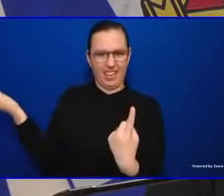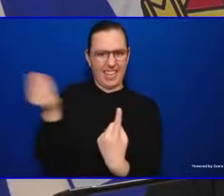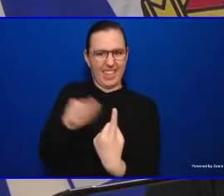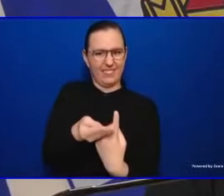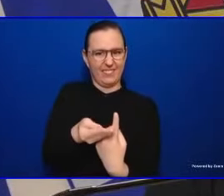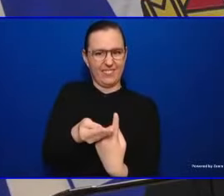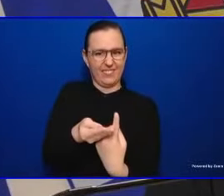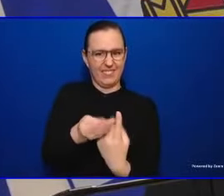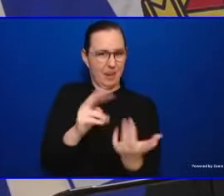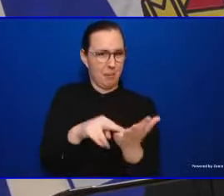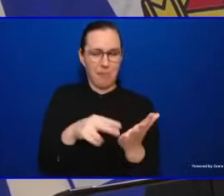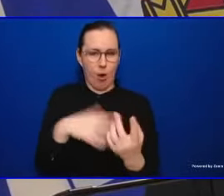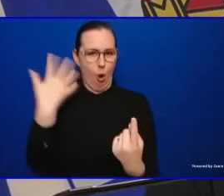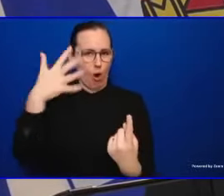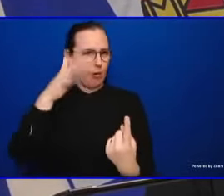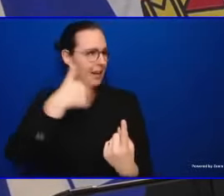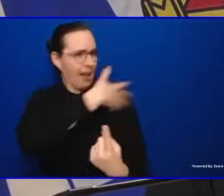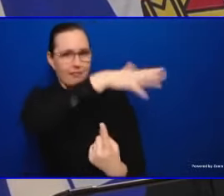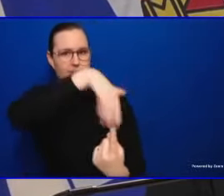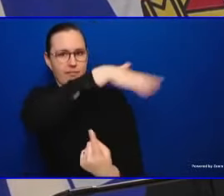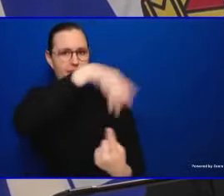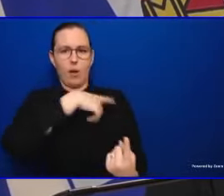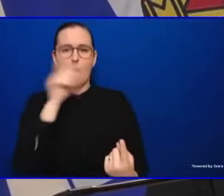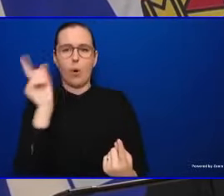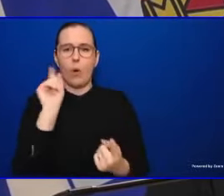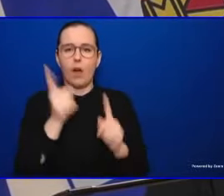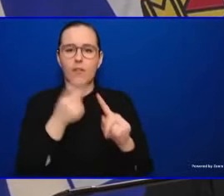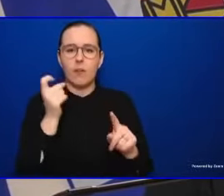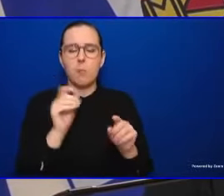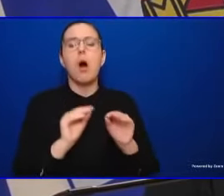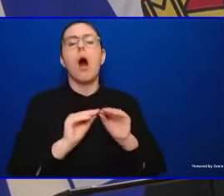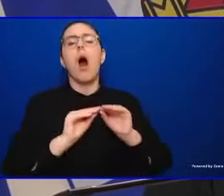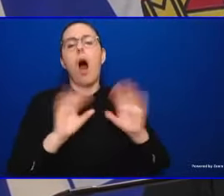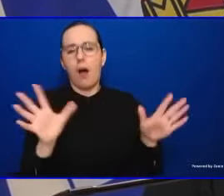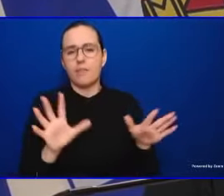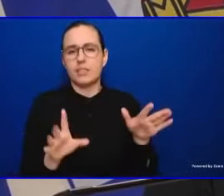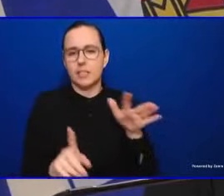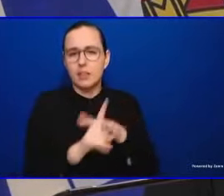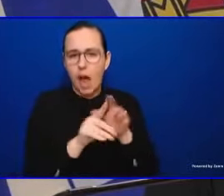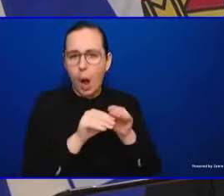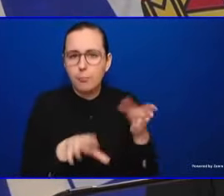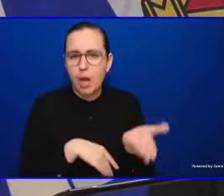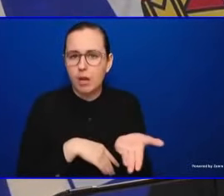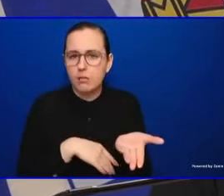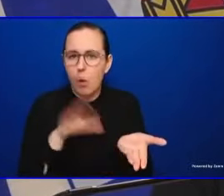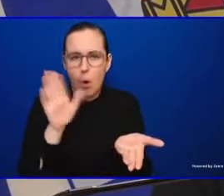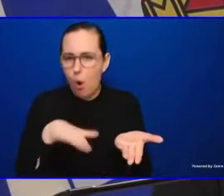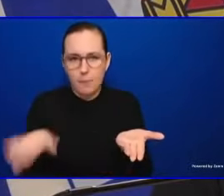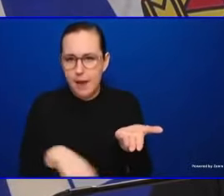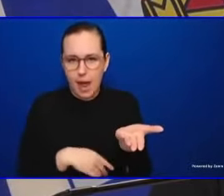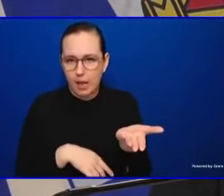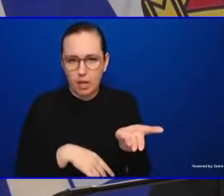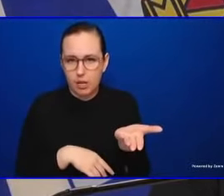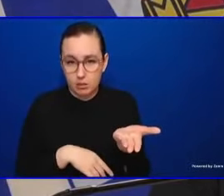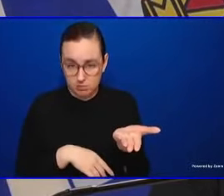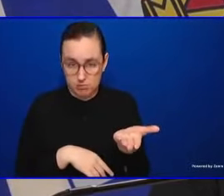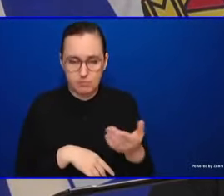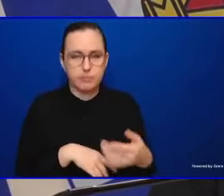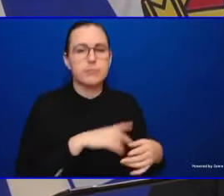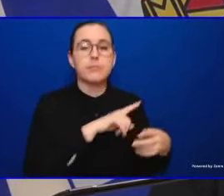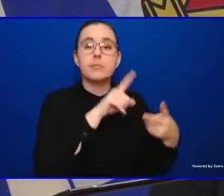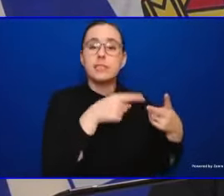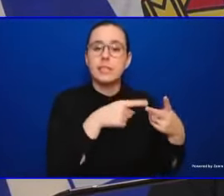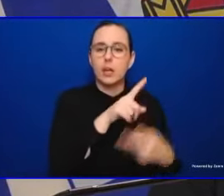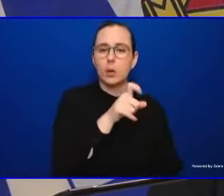Do you have a follow-up, Sinjin? I do, thank you. I'm also looking at, I know you were talking a lot